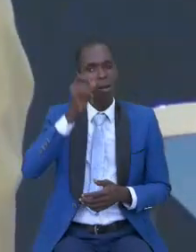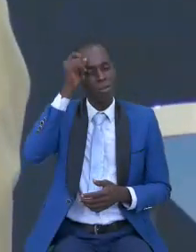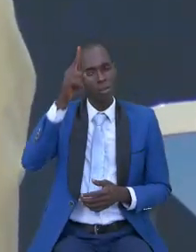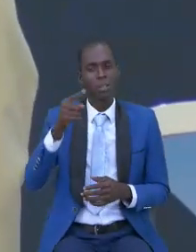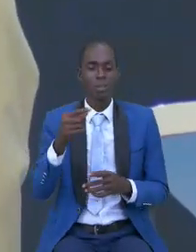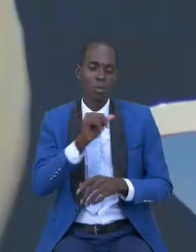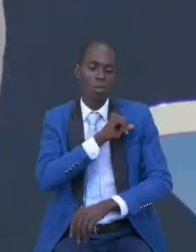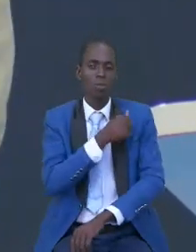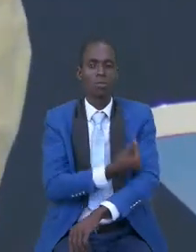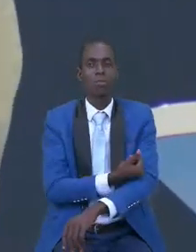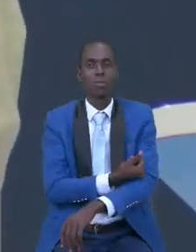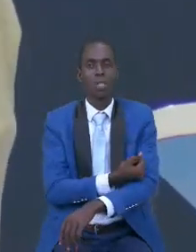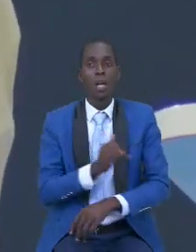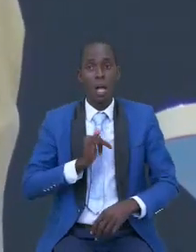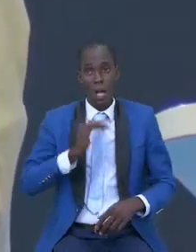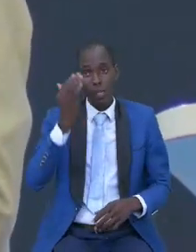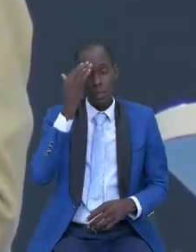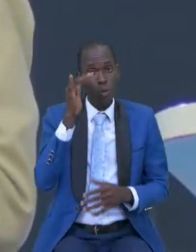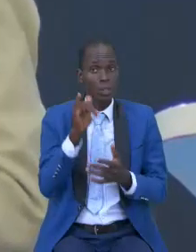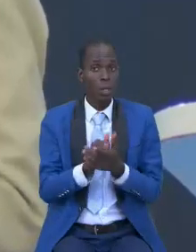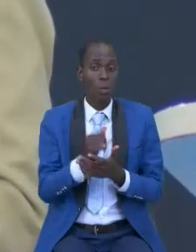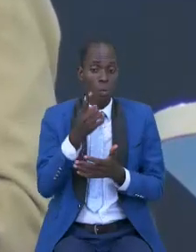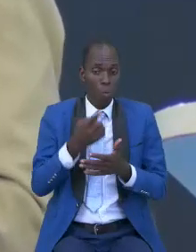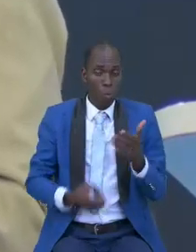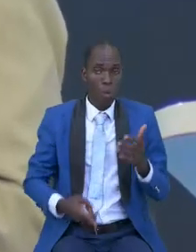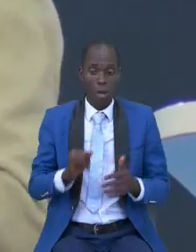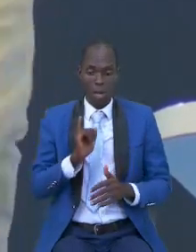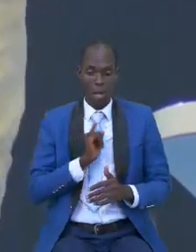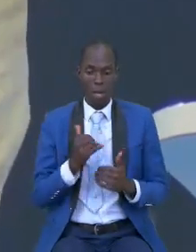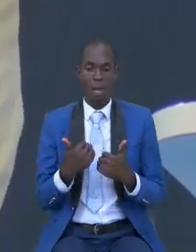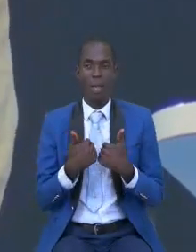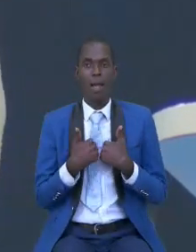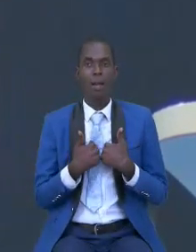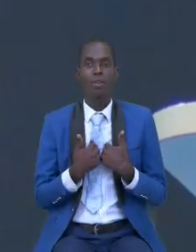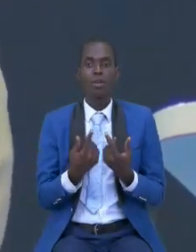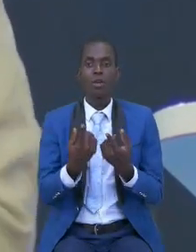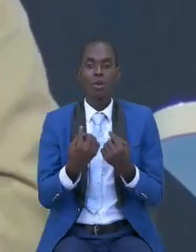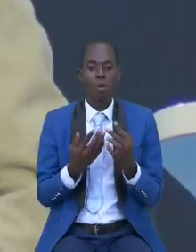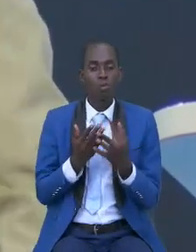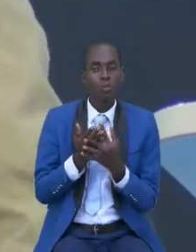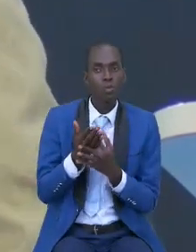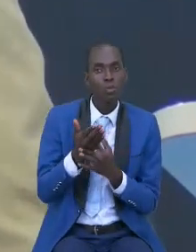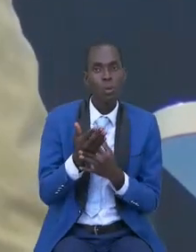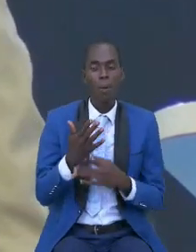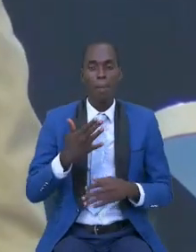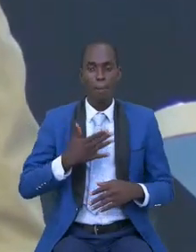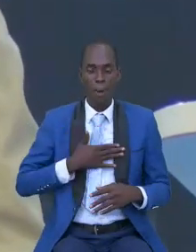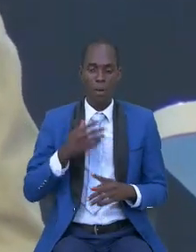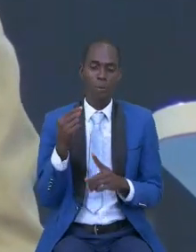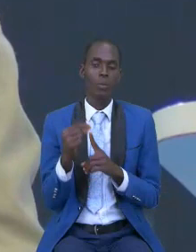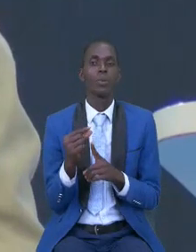authority. And I know that what I have comes through my